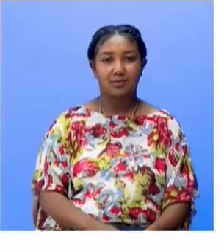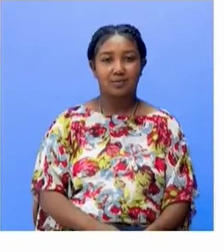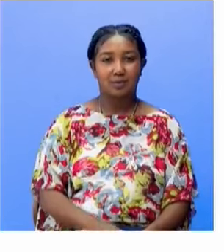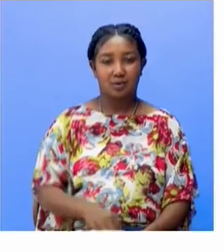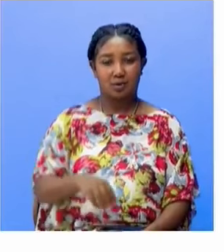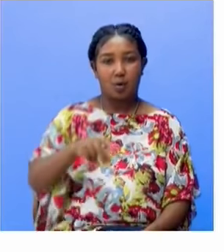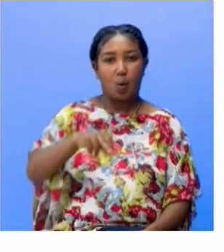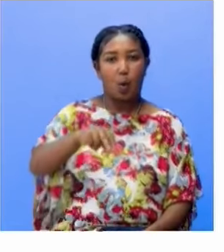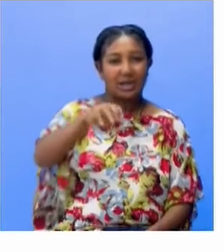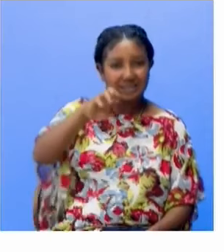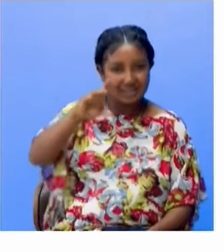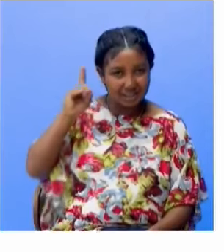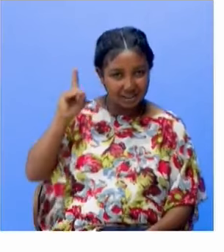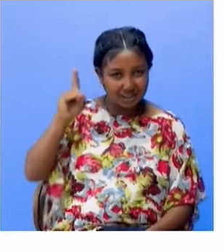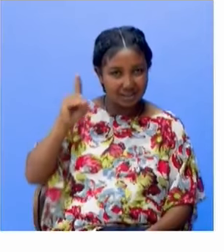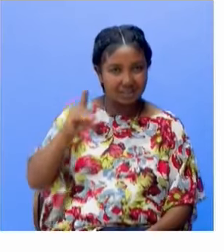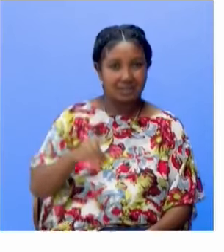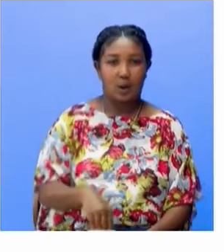Walked.